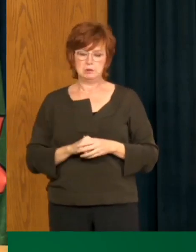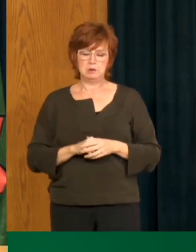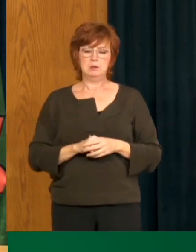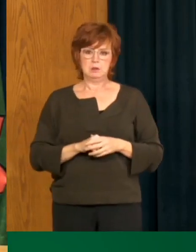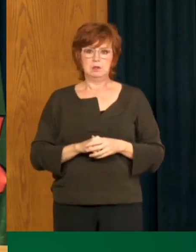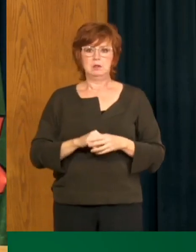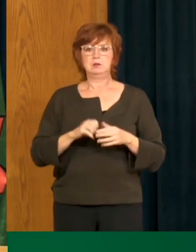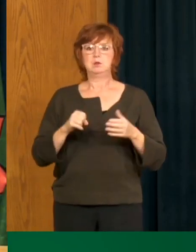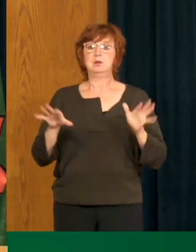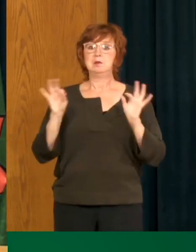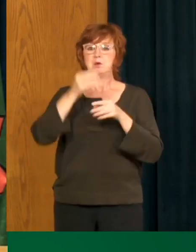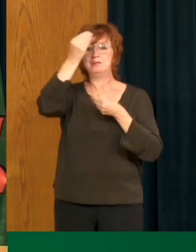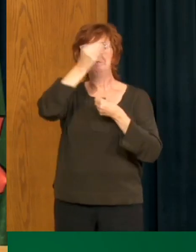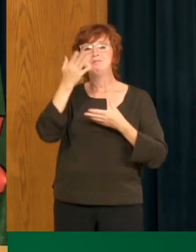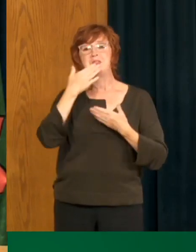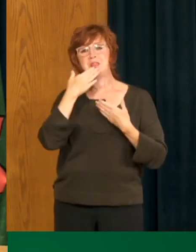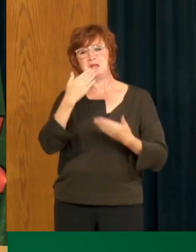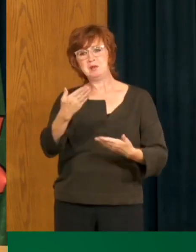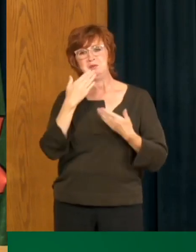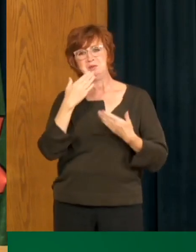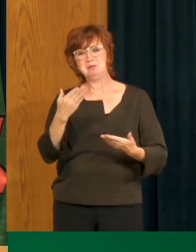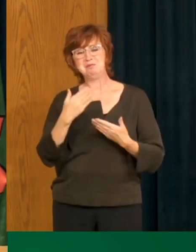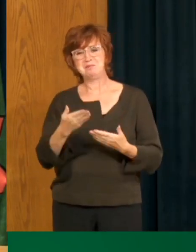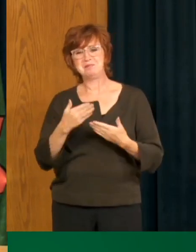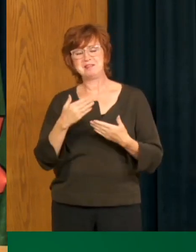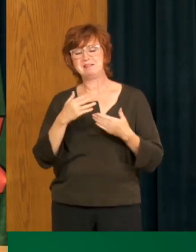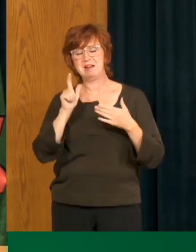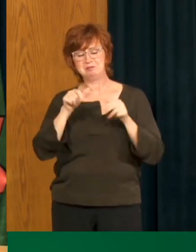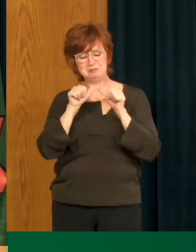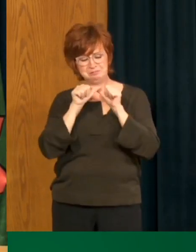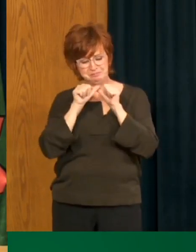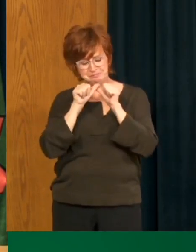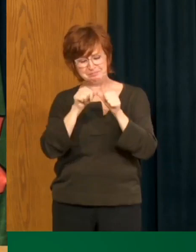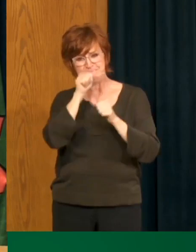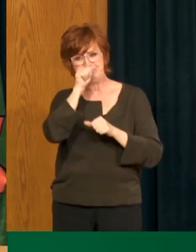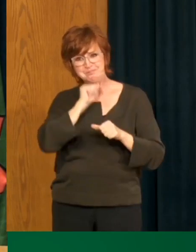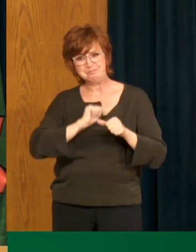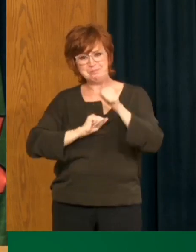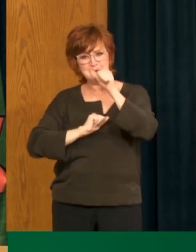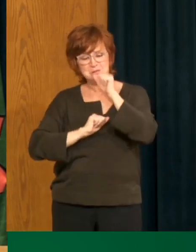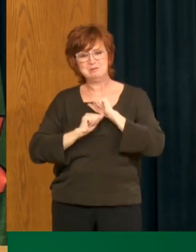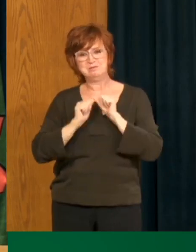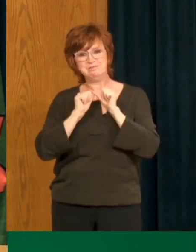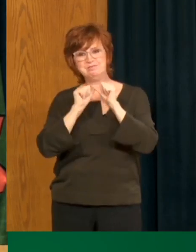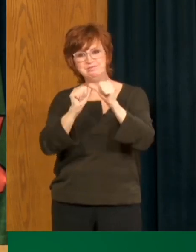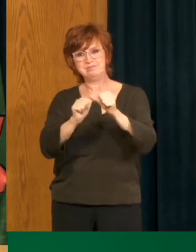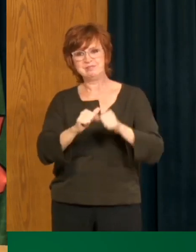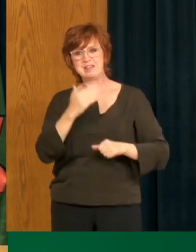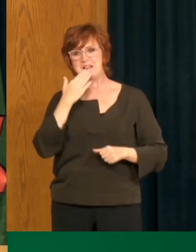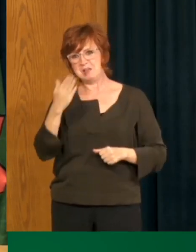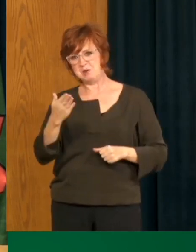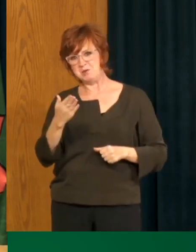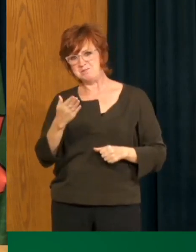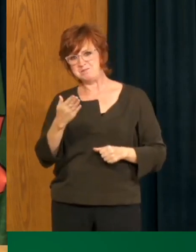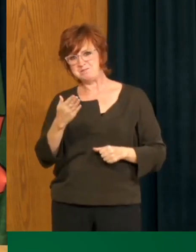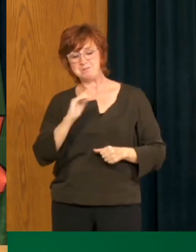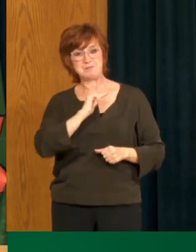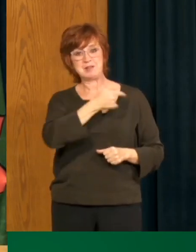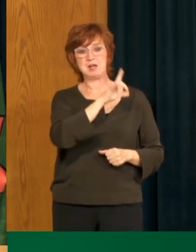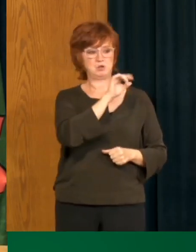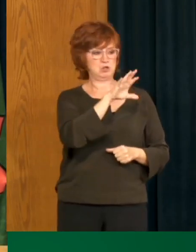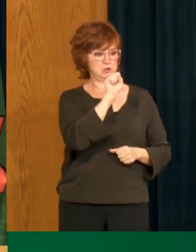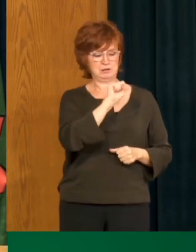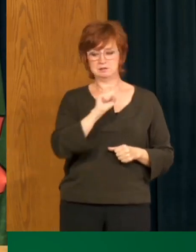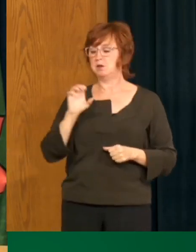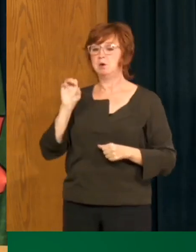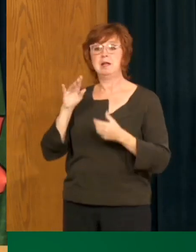for what you've been doing, and let's just keep doing it day in, day out. Thank you. Dr. Shahab? Thank you, Premier. So just to